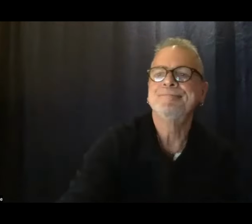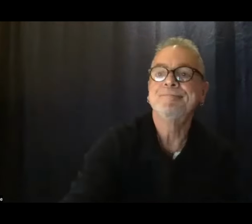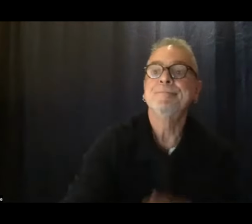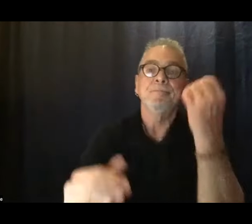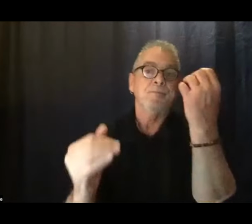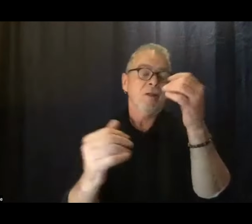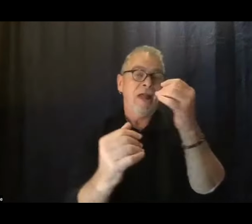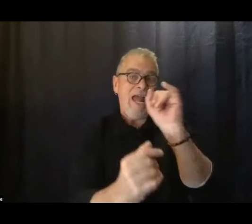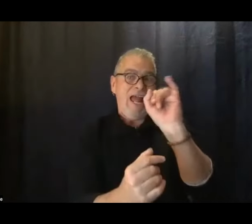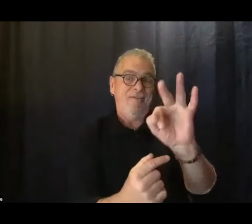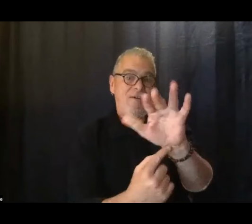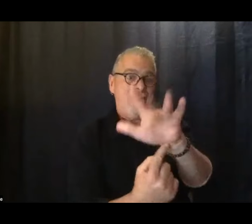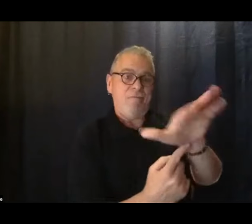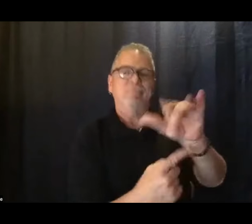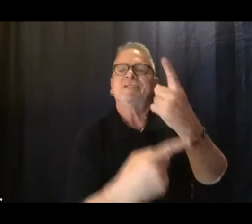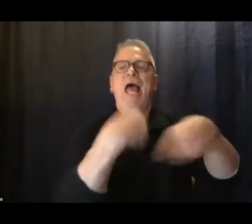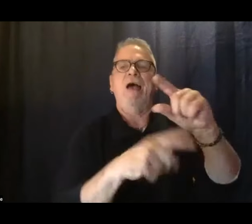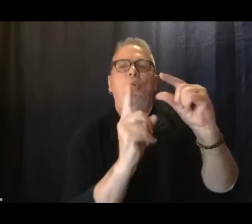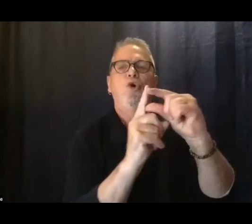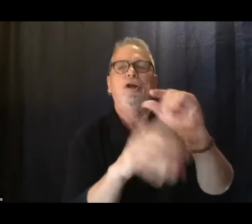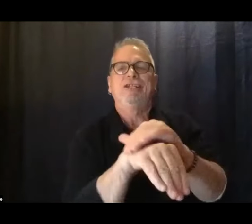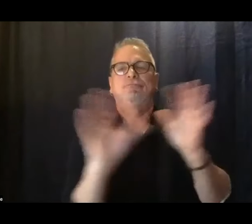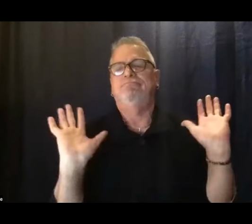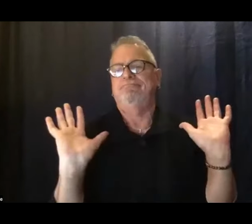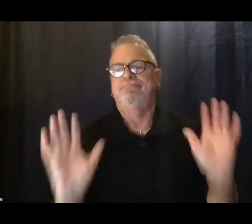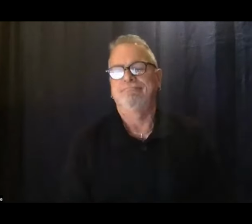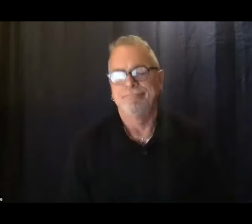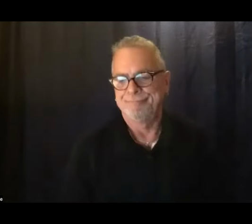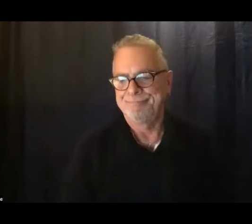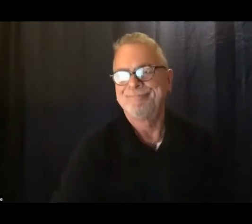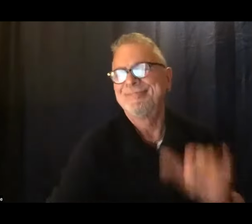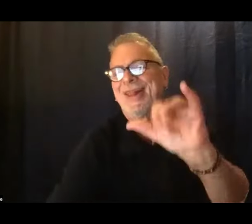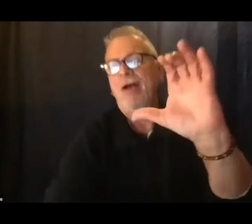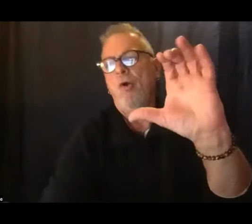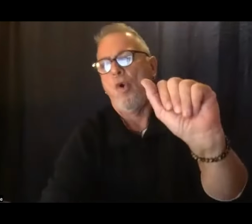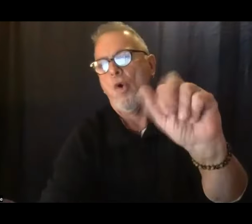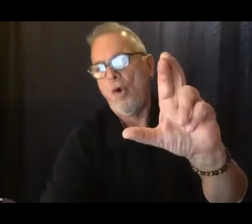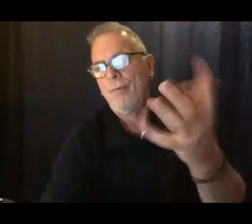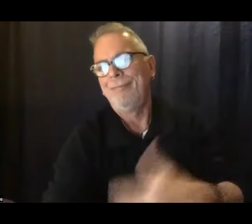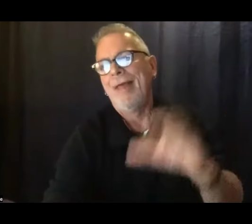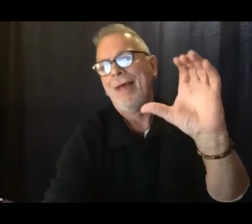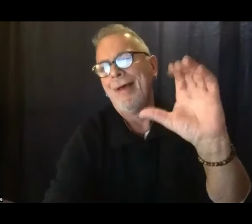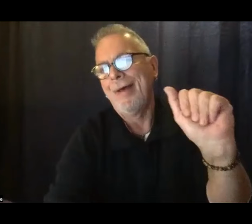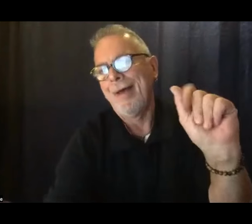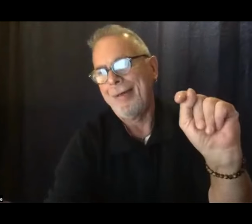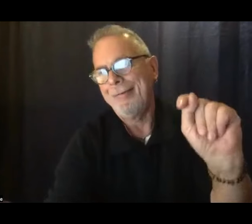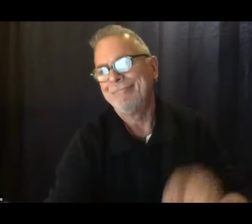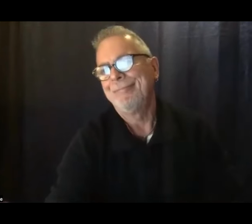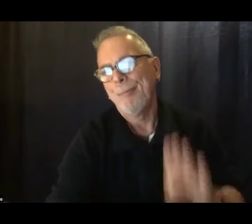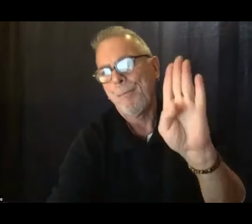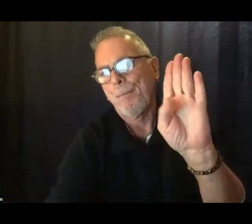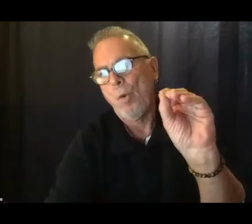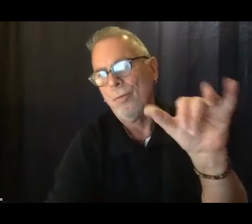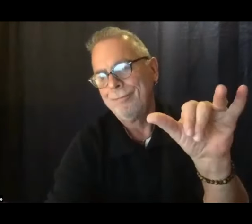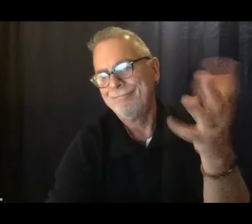sign language community and within the teachings of deaf children, and one was that oralism.